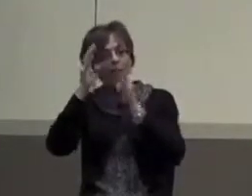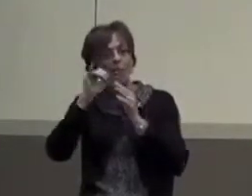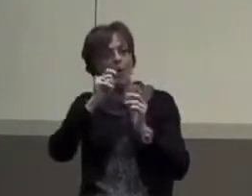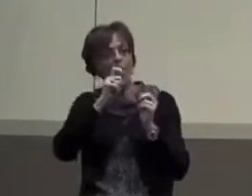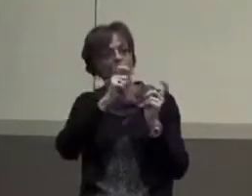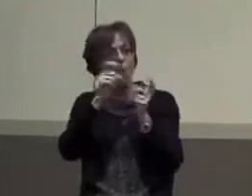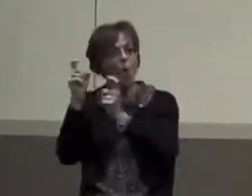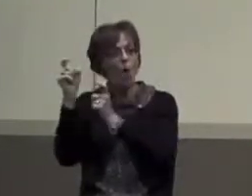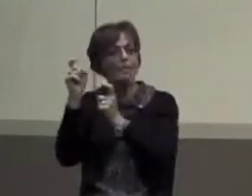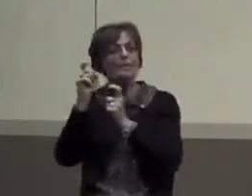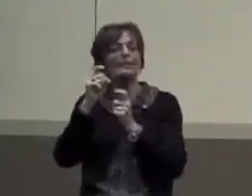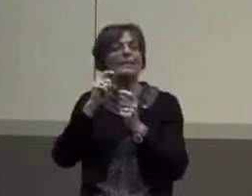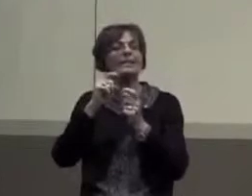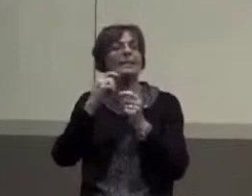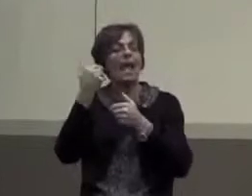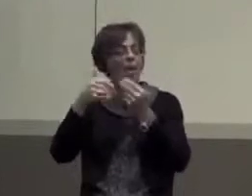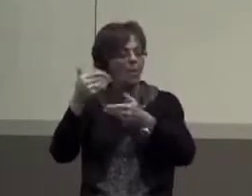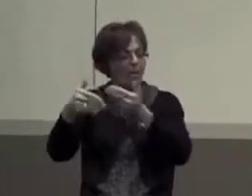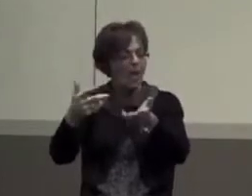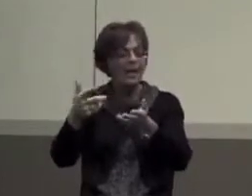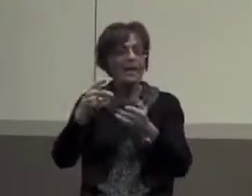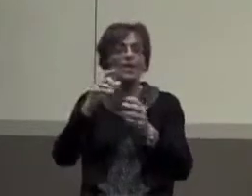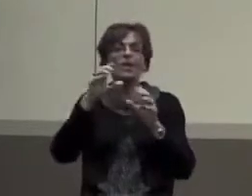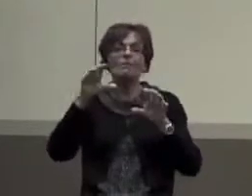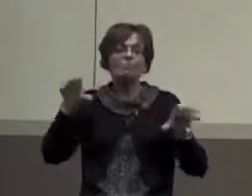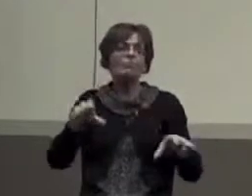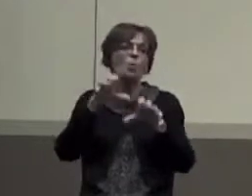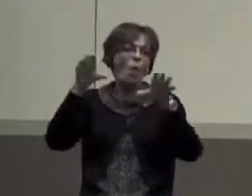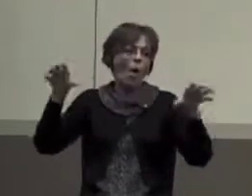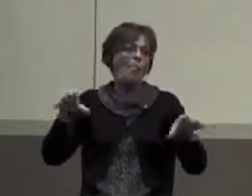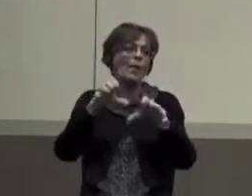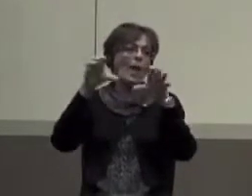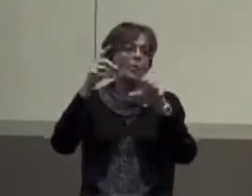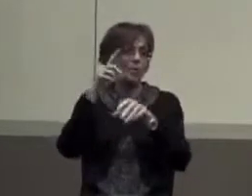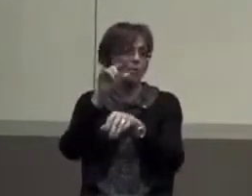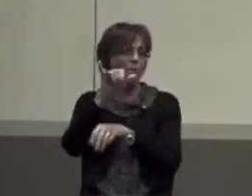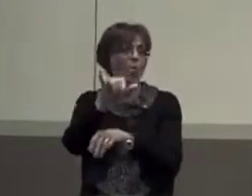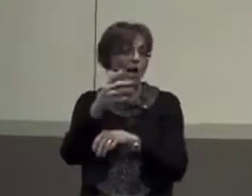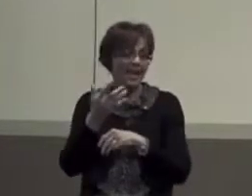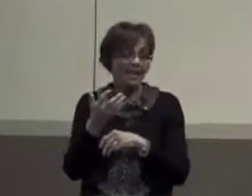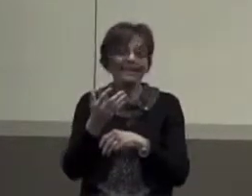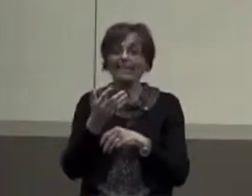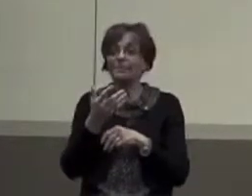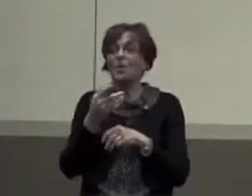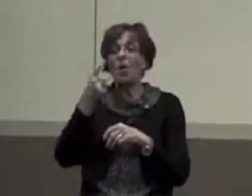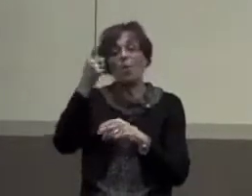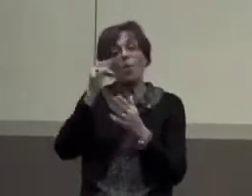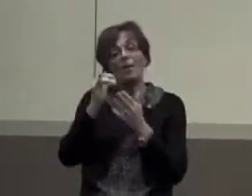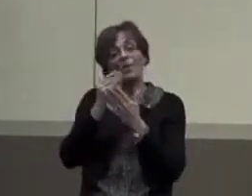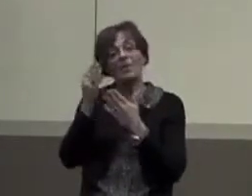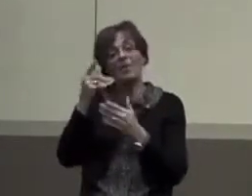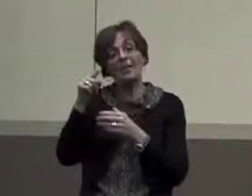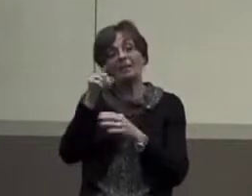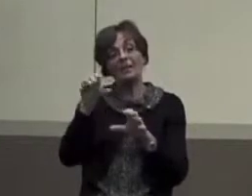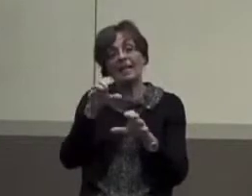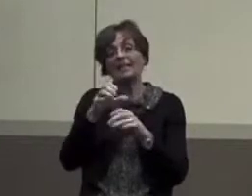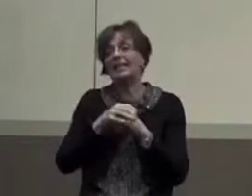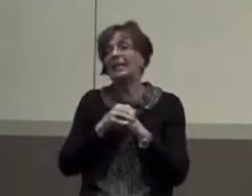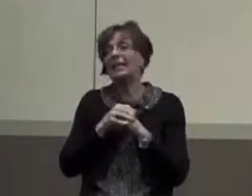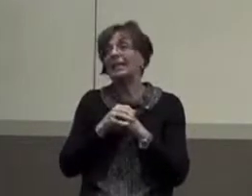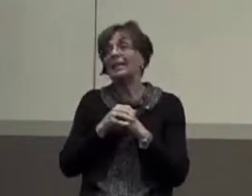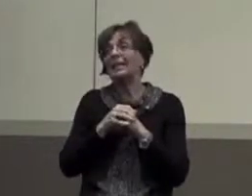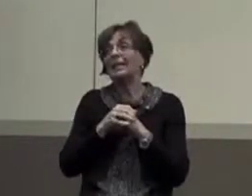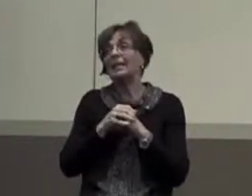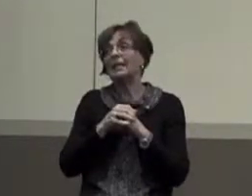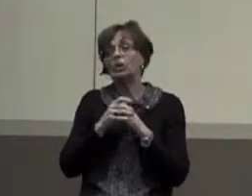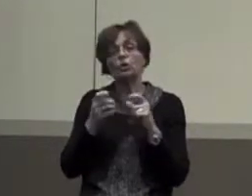then implement it and do all the legwork for it. So one of the things they did was